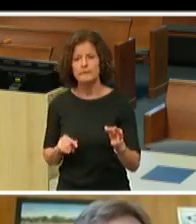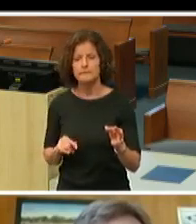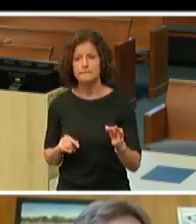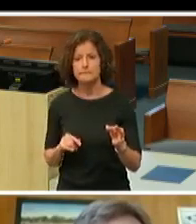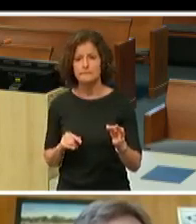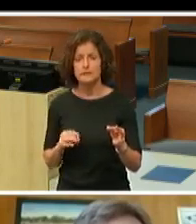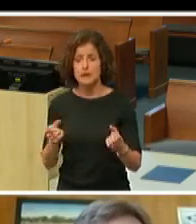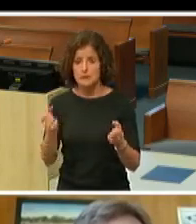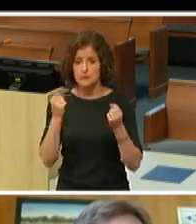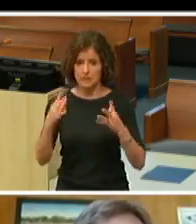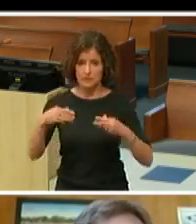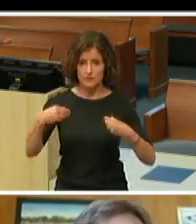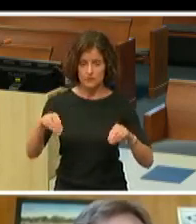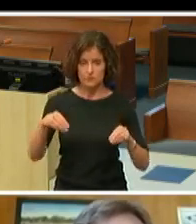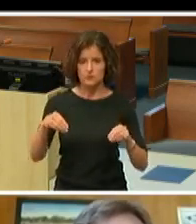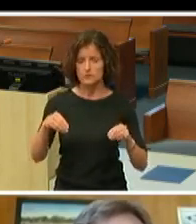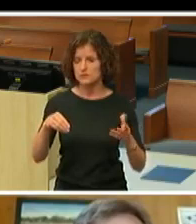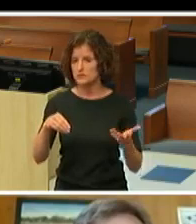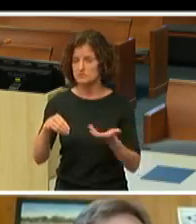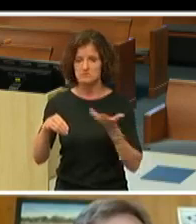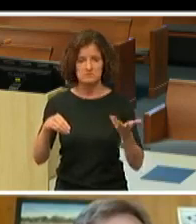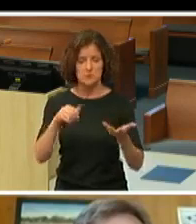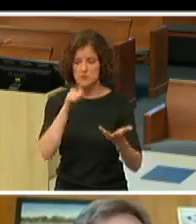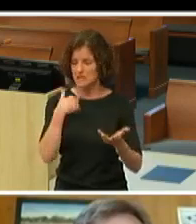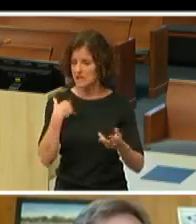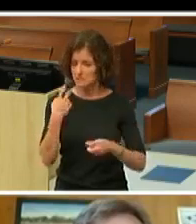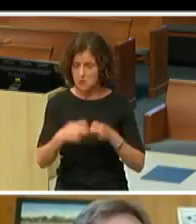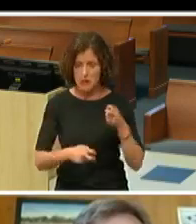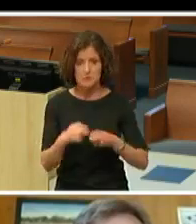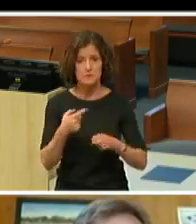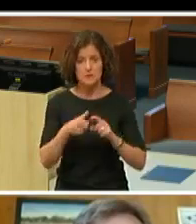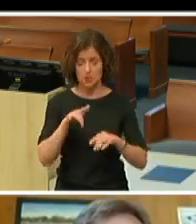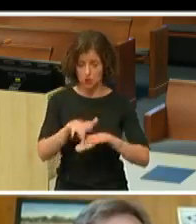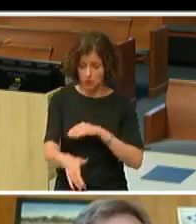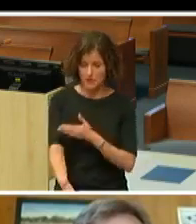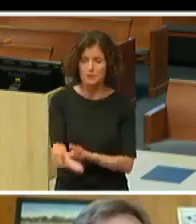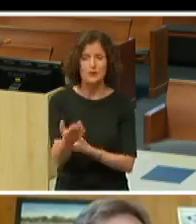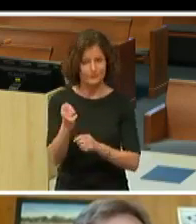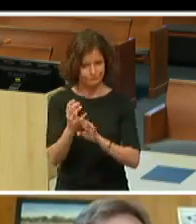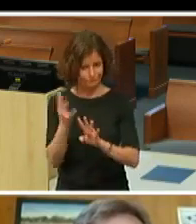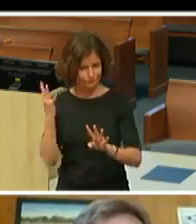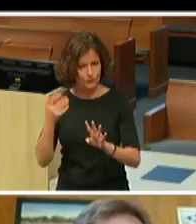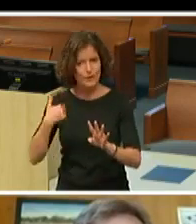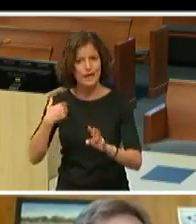Many of the stores, there wasn't any problem, but like I said, early in the morning, there was.